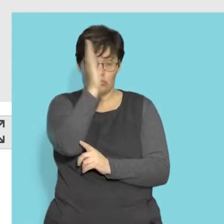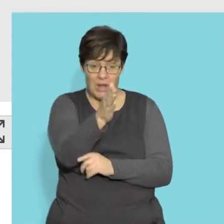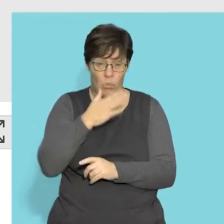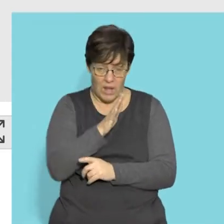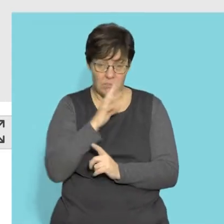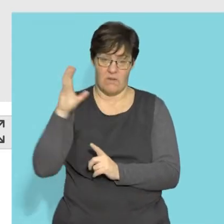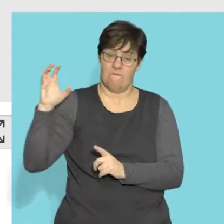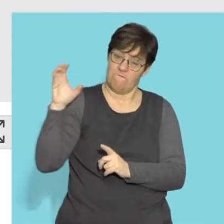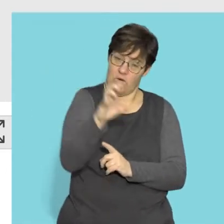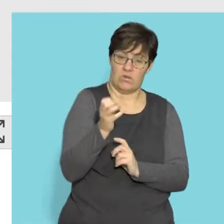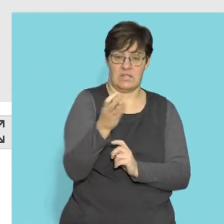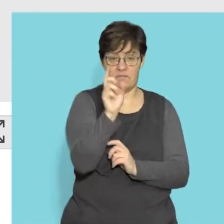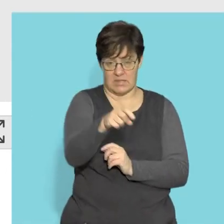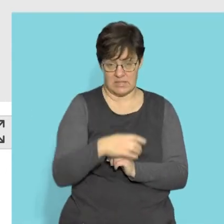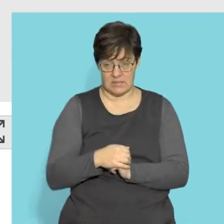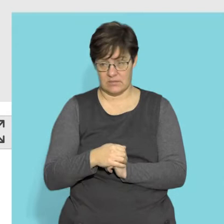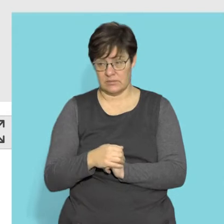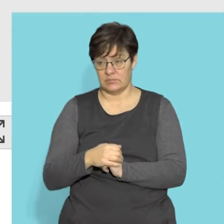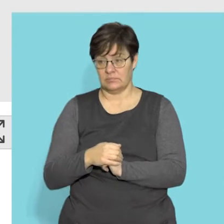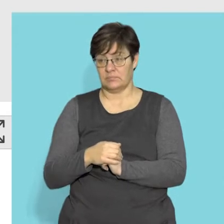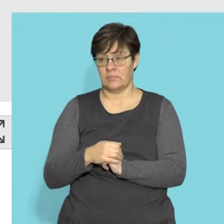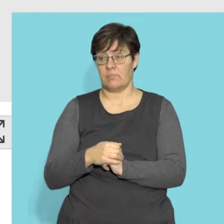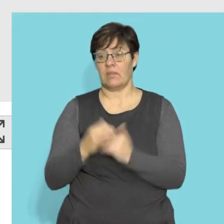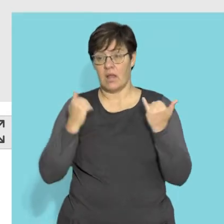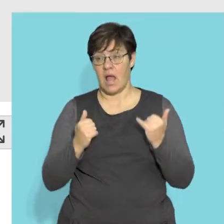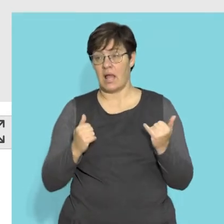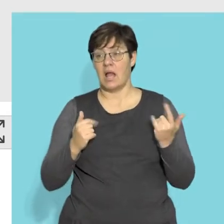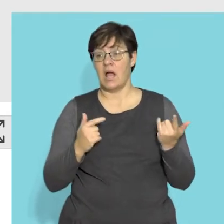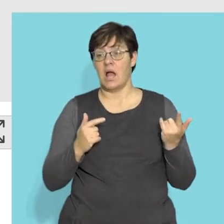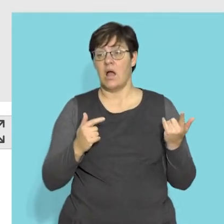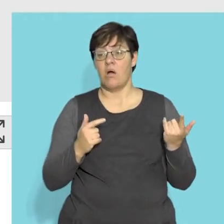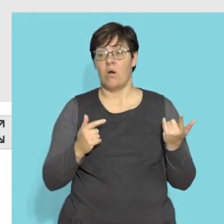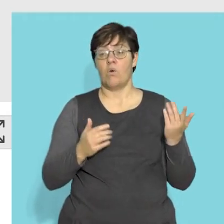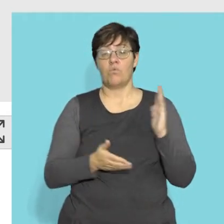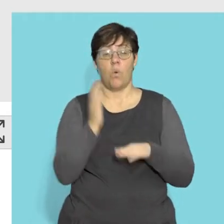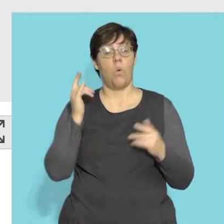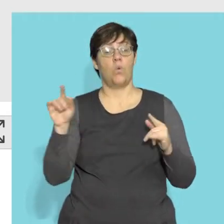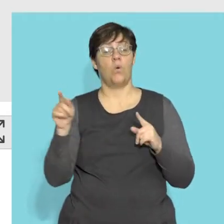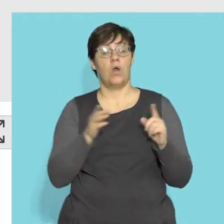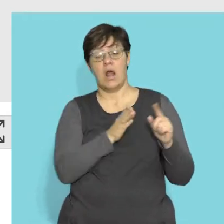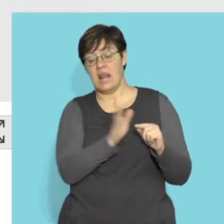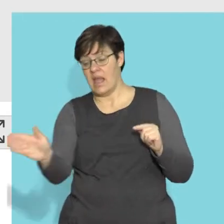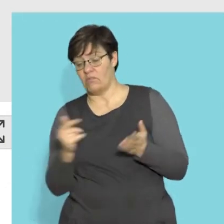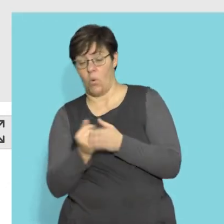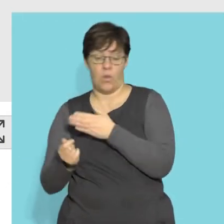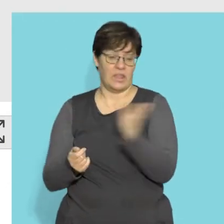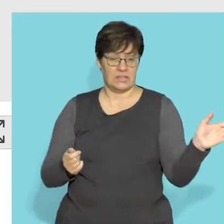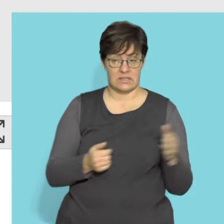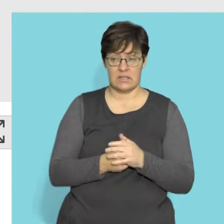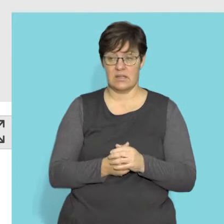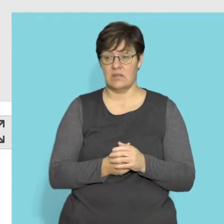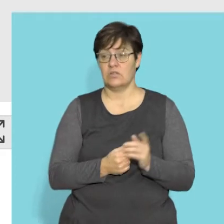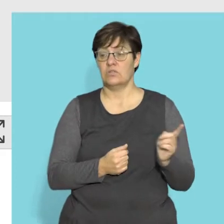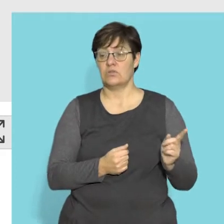need to exert a force. So if we look at what the current direction is, we'll see that the current is moving on